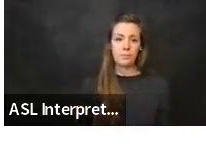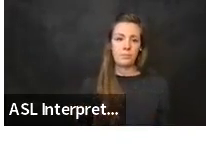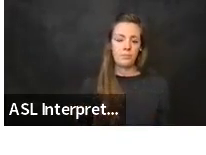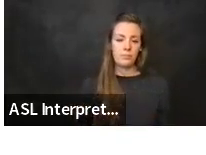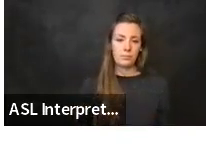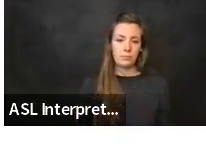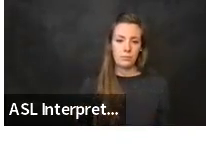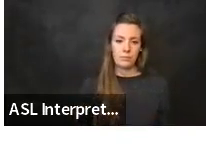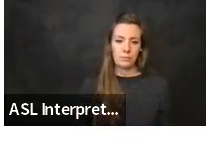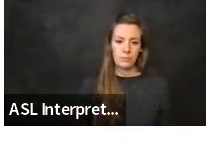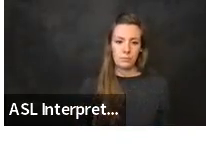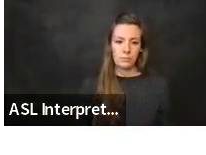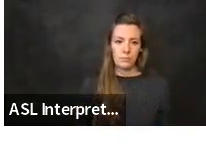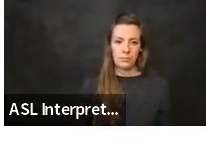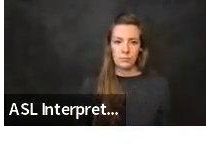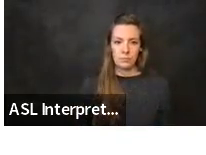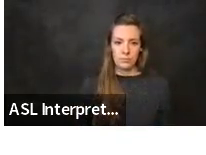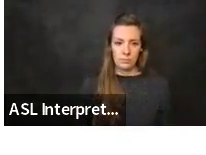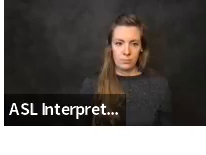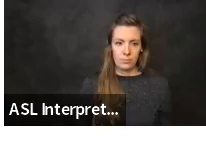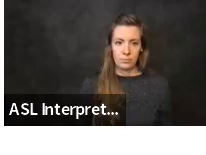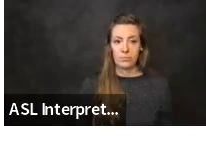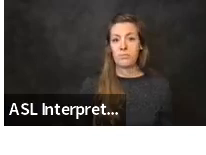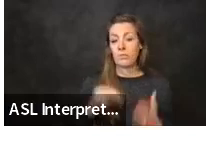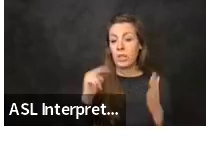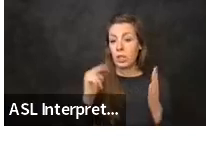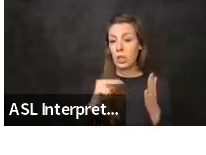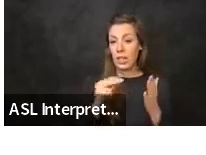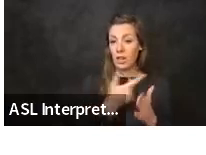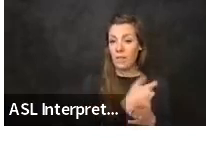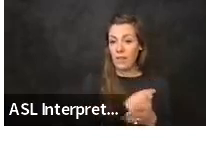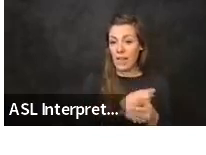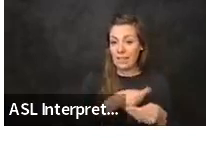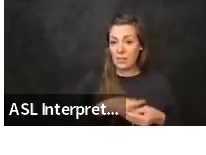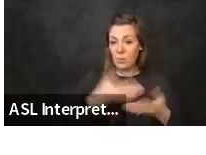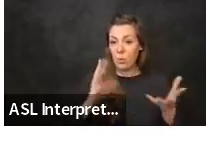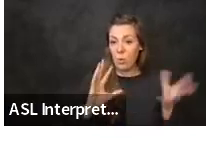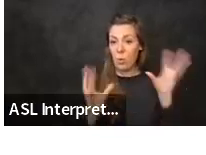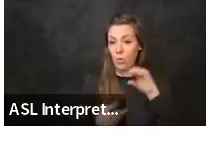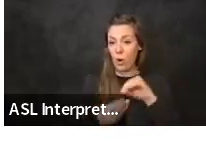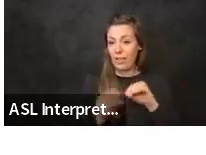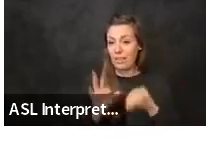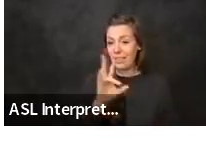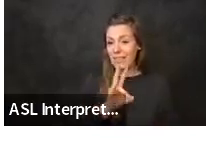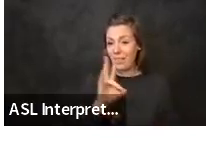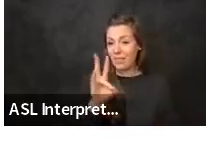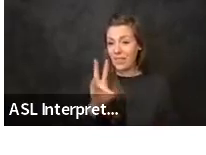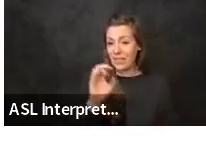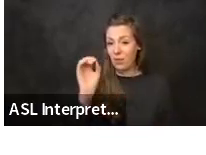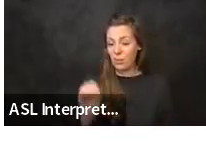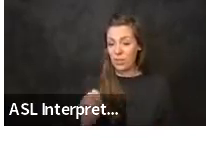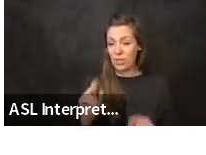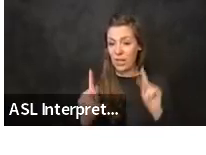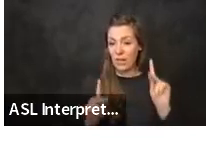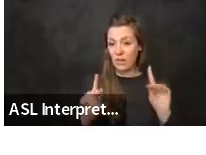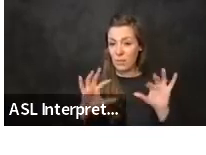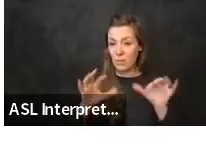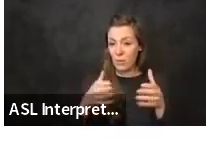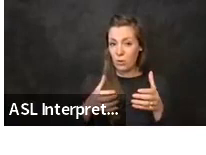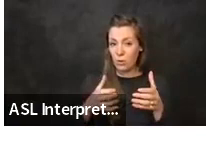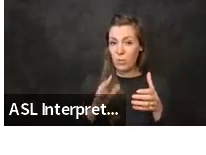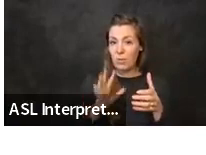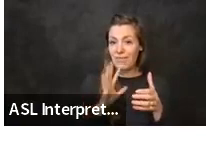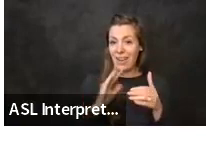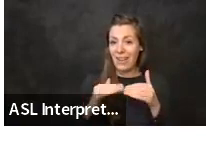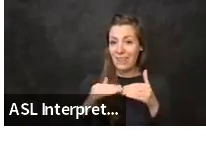Looking at our vaccine administration overall, we can see that 77% of the population 5+ is